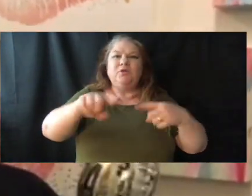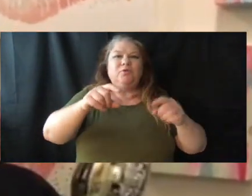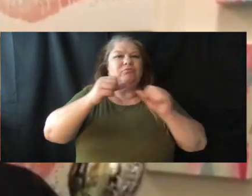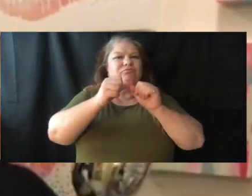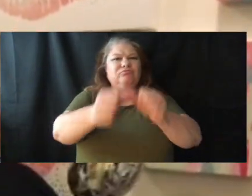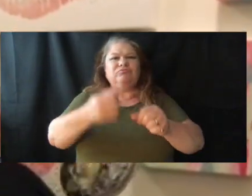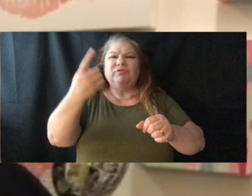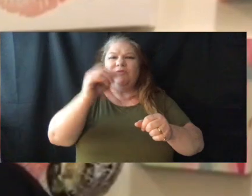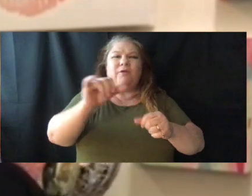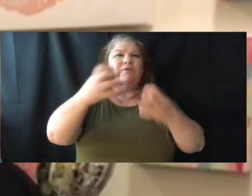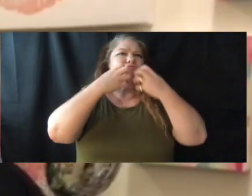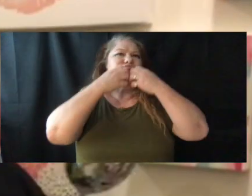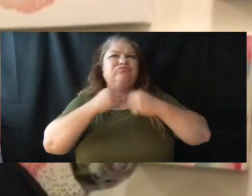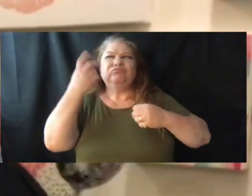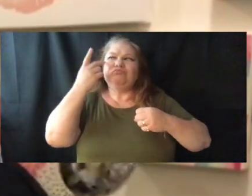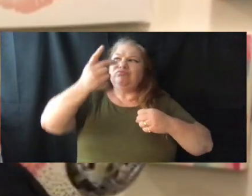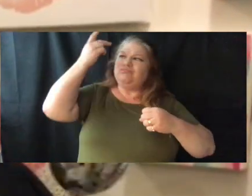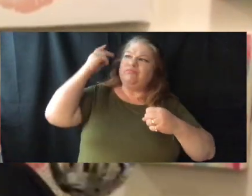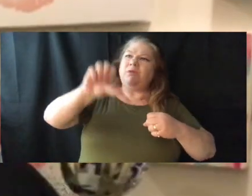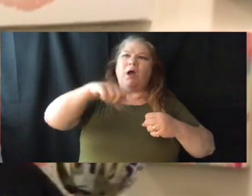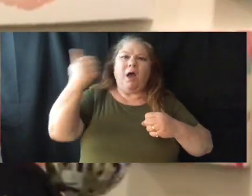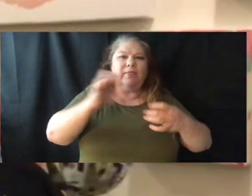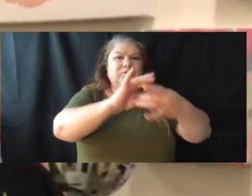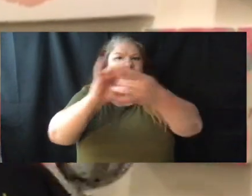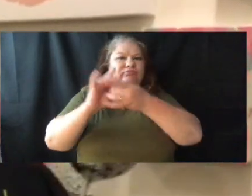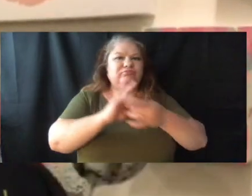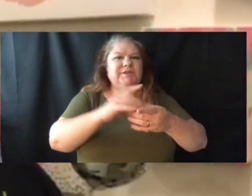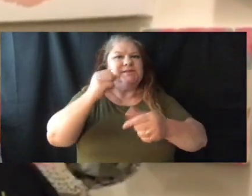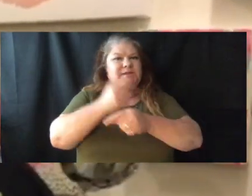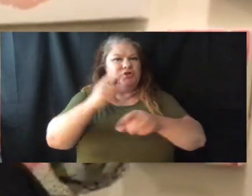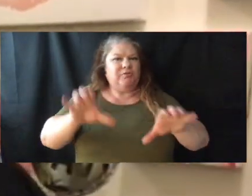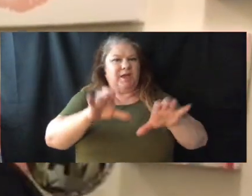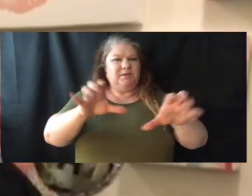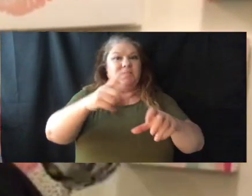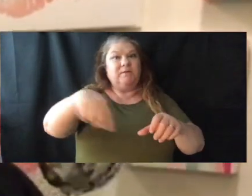forever cherish the other fun and sister bond activities